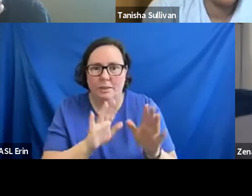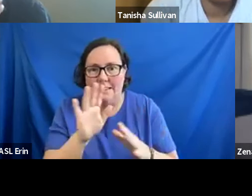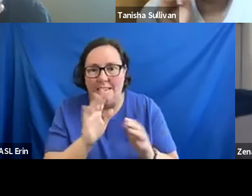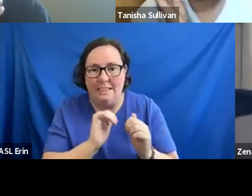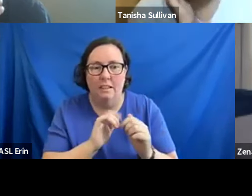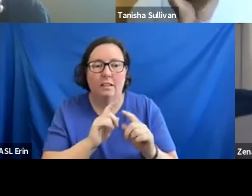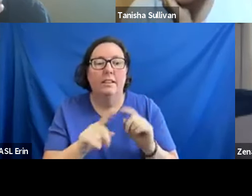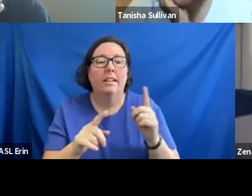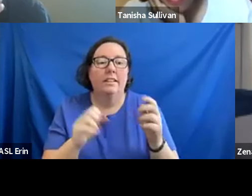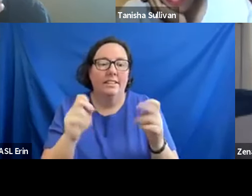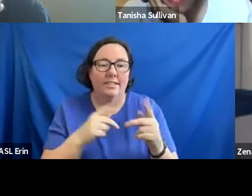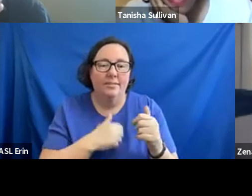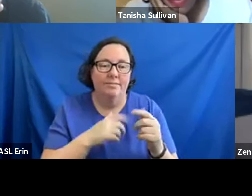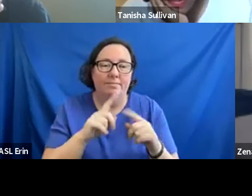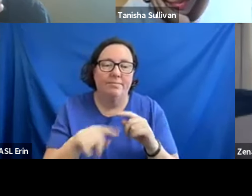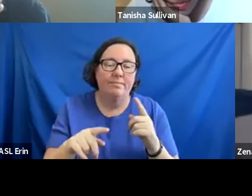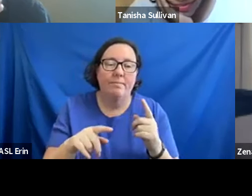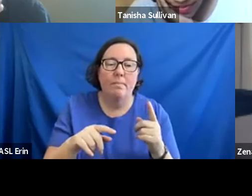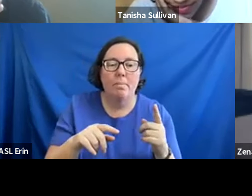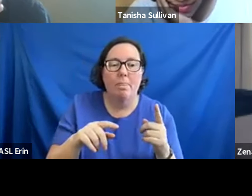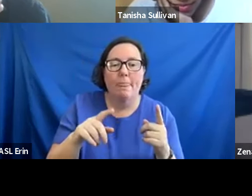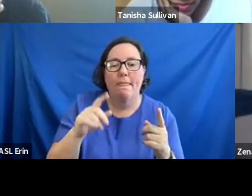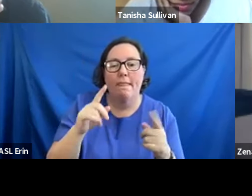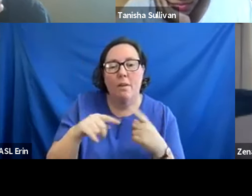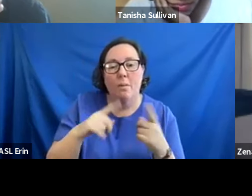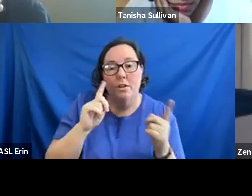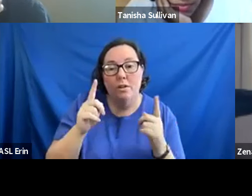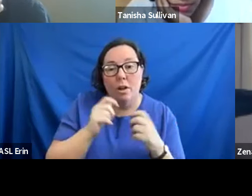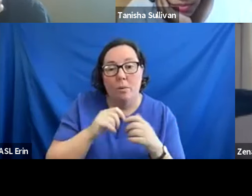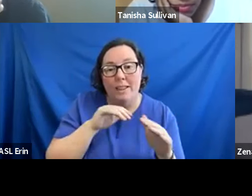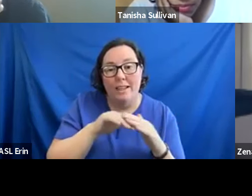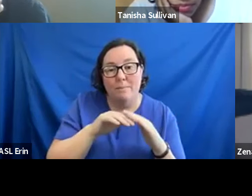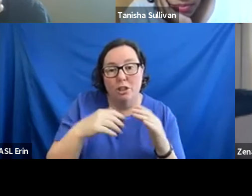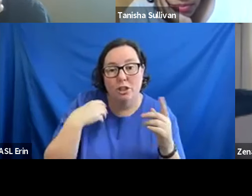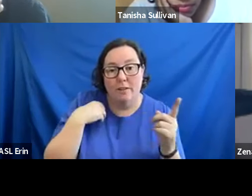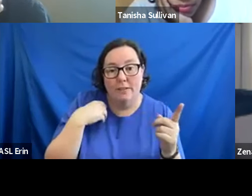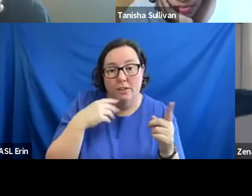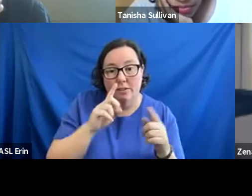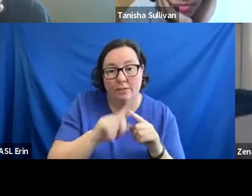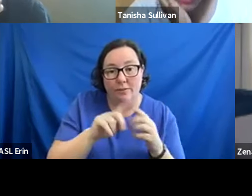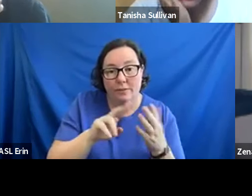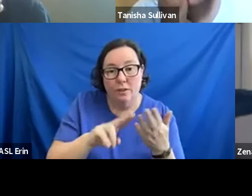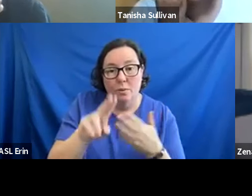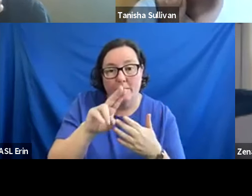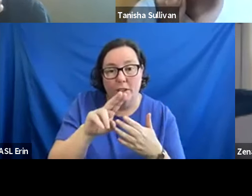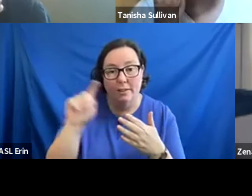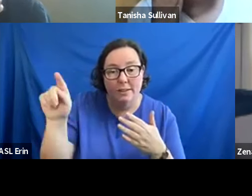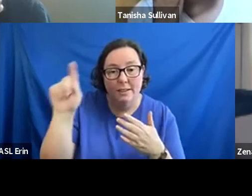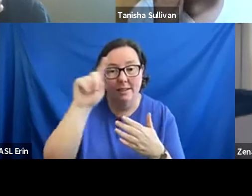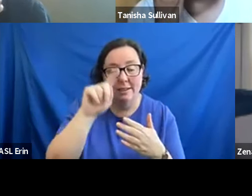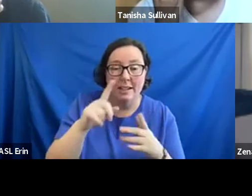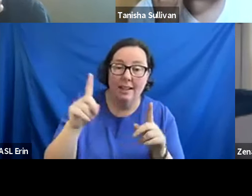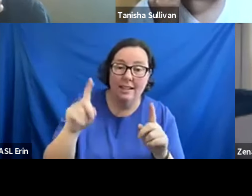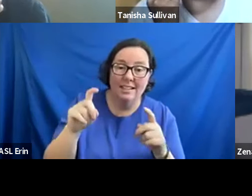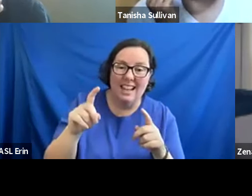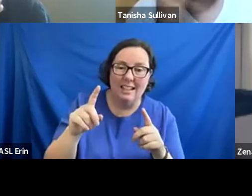Thank you. I apologize. When you talk to admissions officers with the new test optional model, they talk